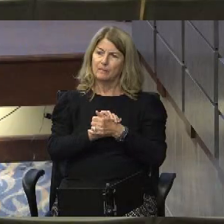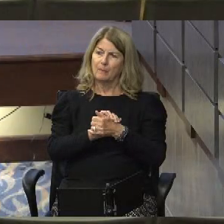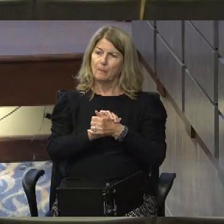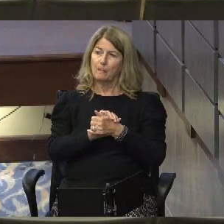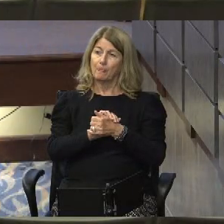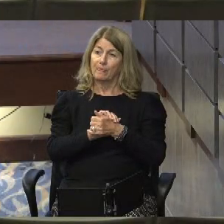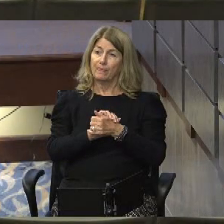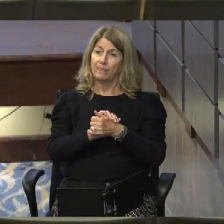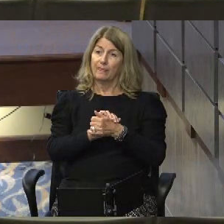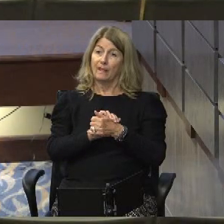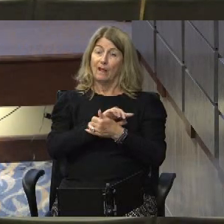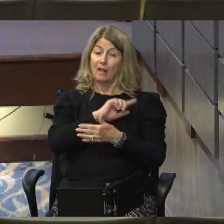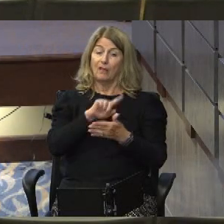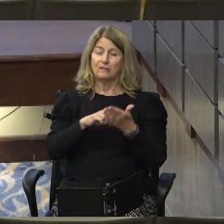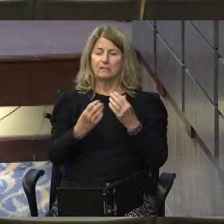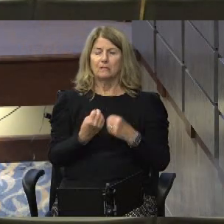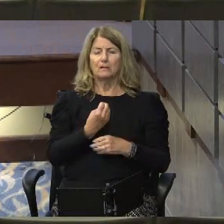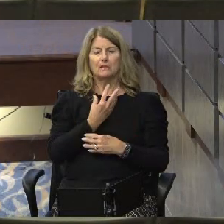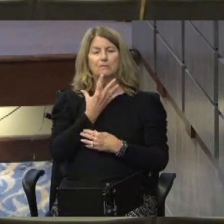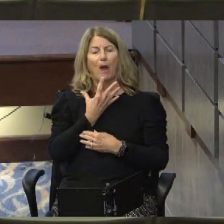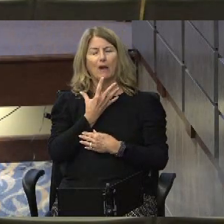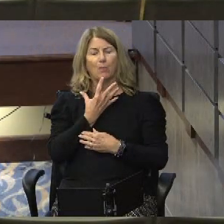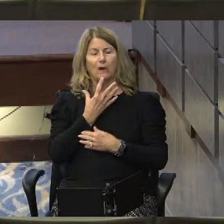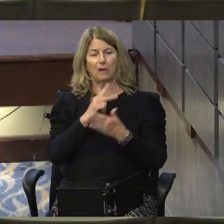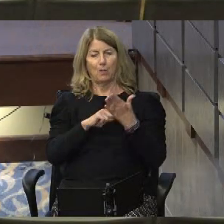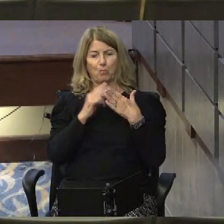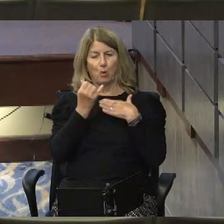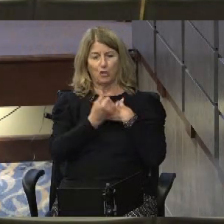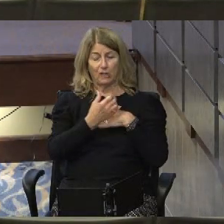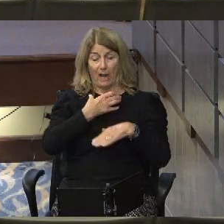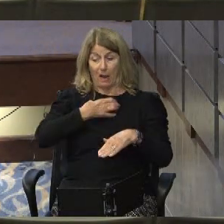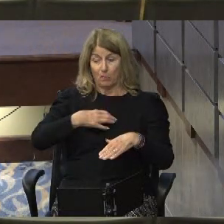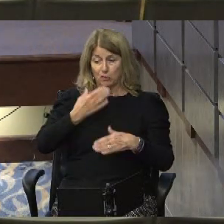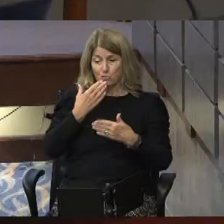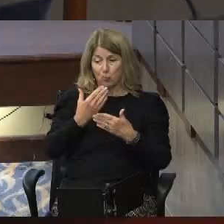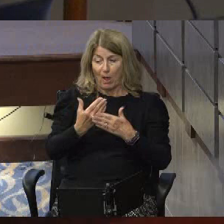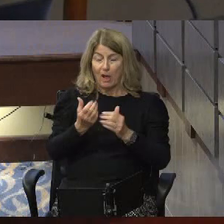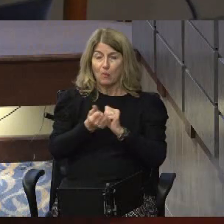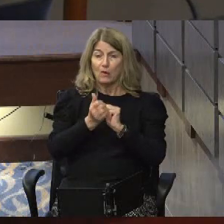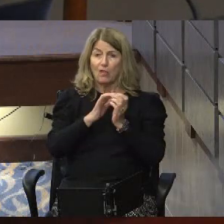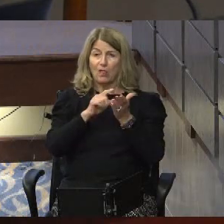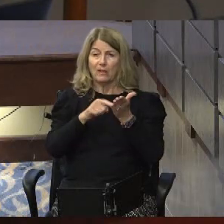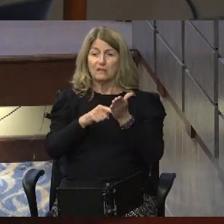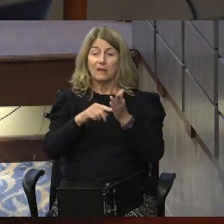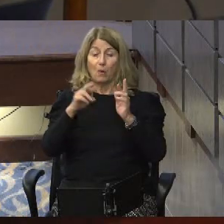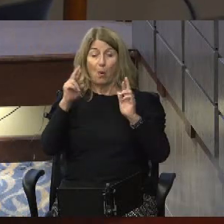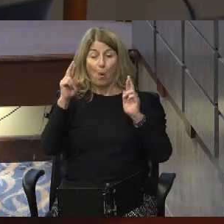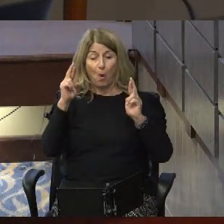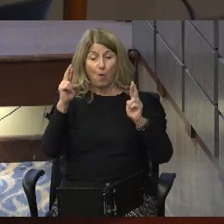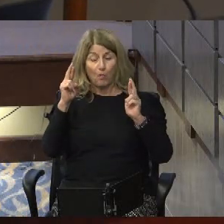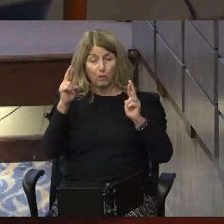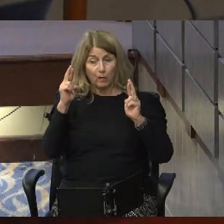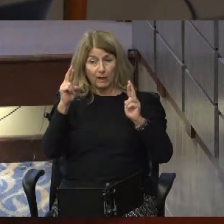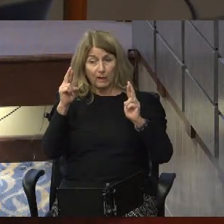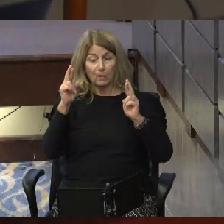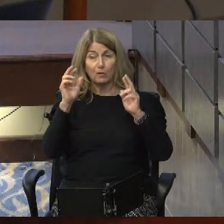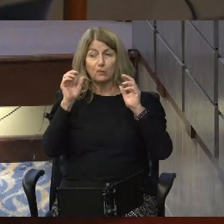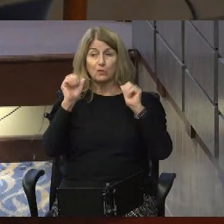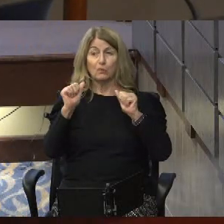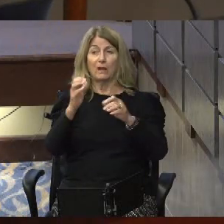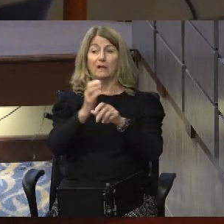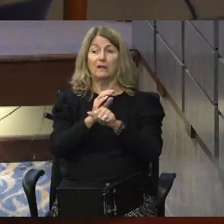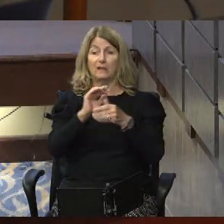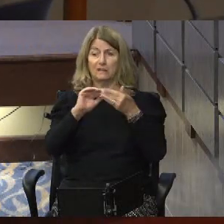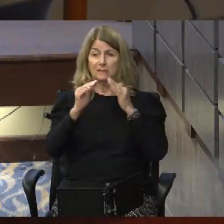Man, this is an inspiring project, and I wish y'all well with this, and hopefully you'll be able to get the city support